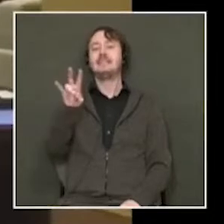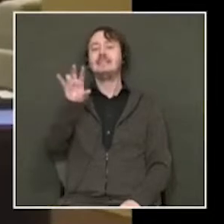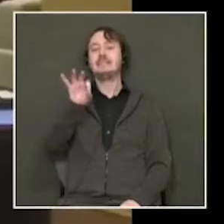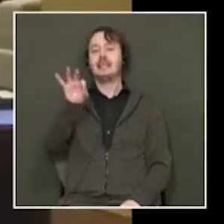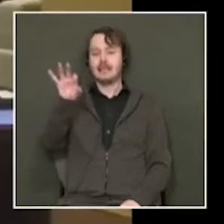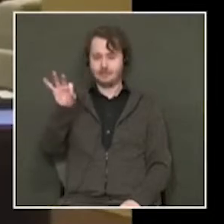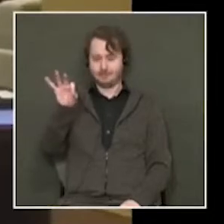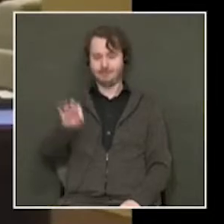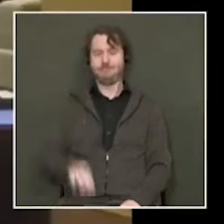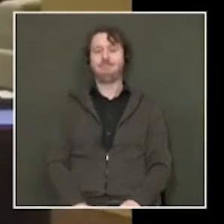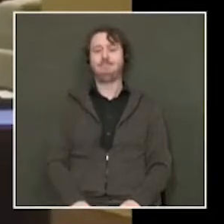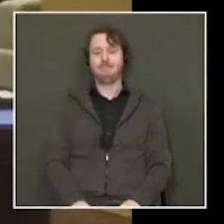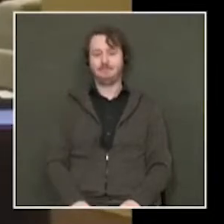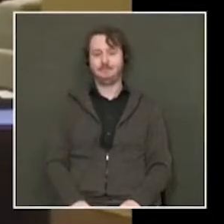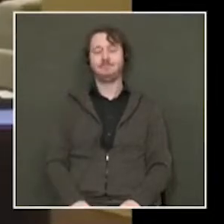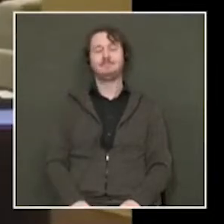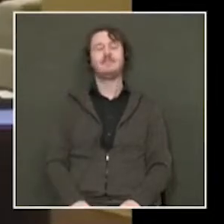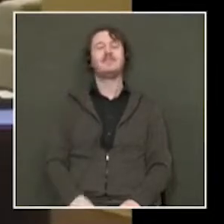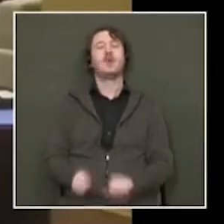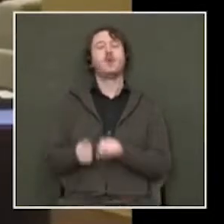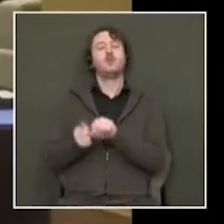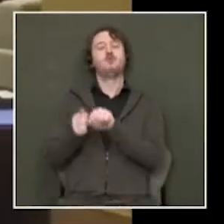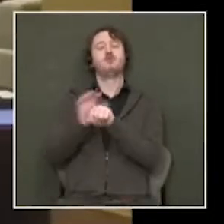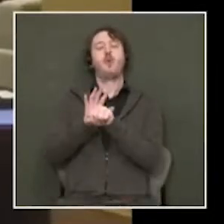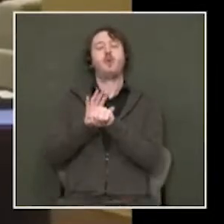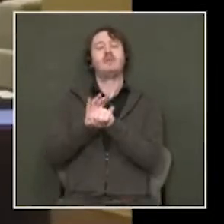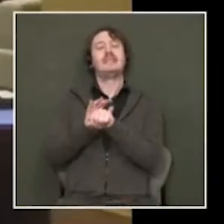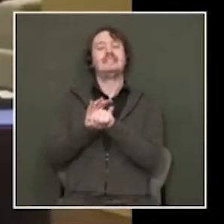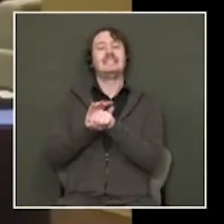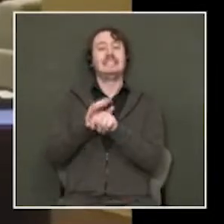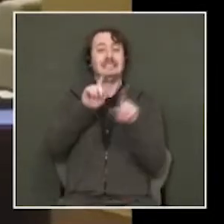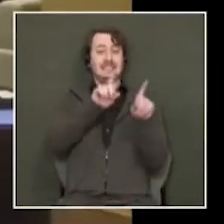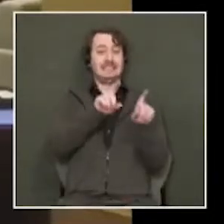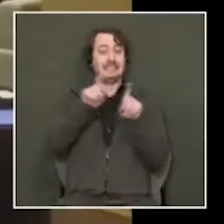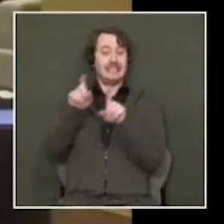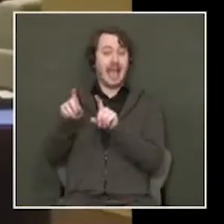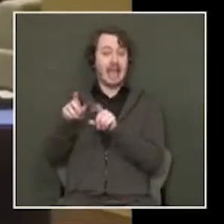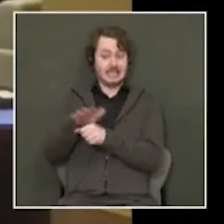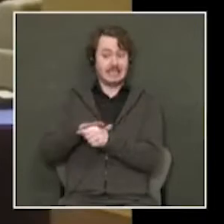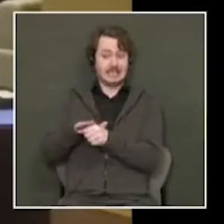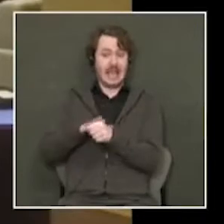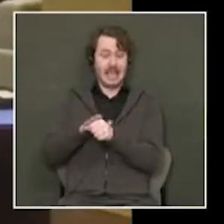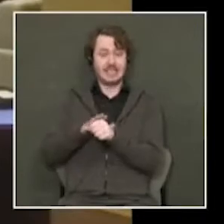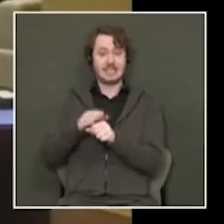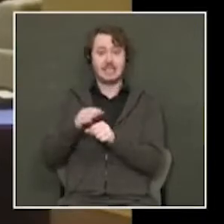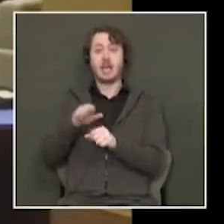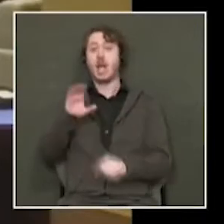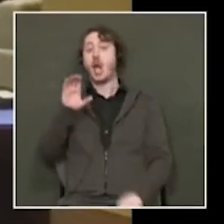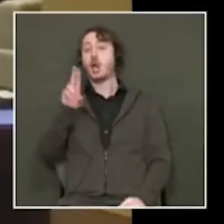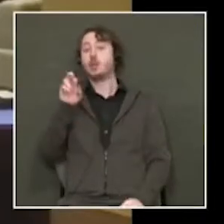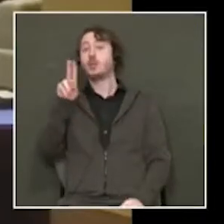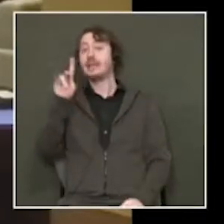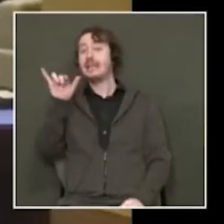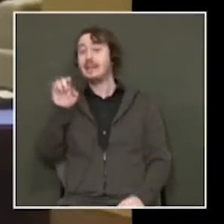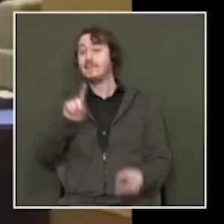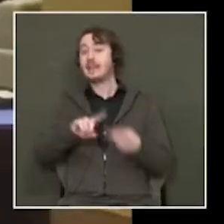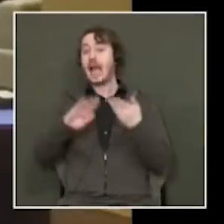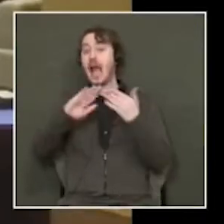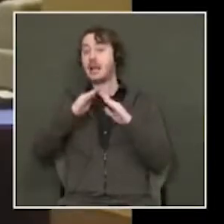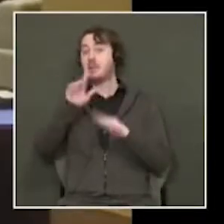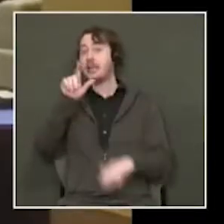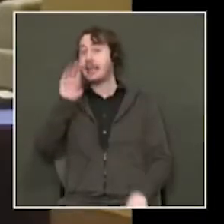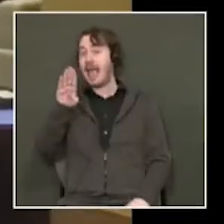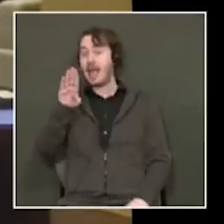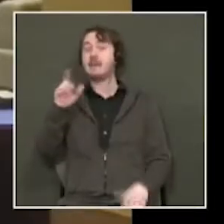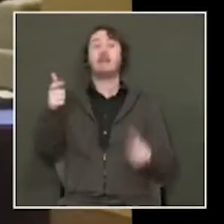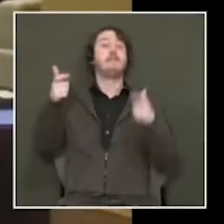210-207-1799. Our COVID-19 test sites, operated by both curative and community labs, as well as the mass vaccination site